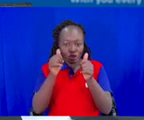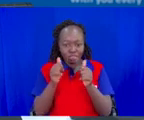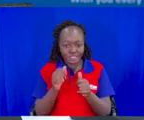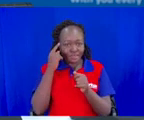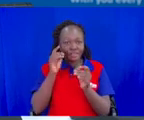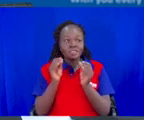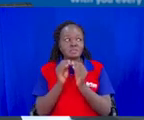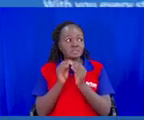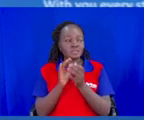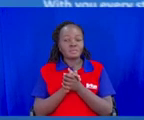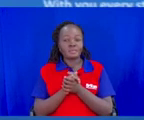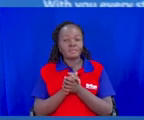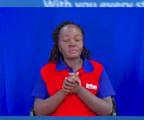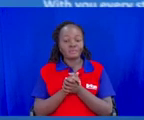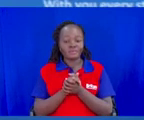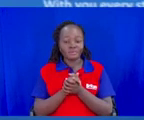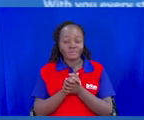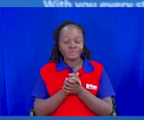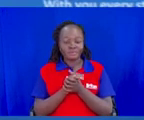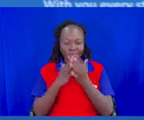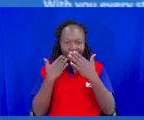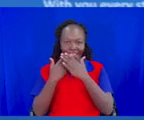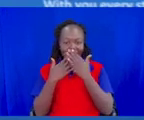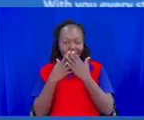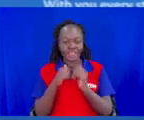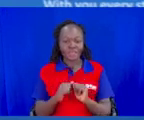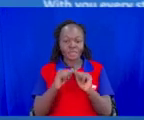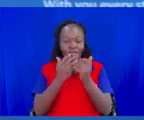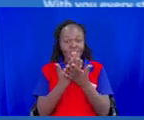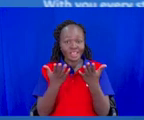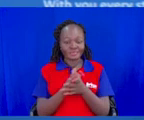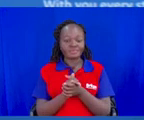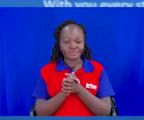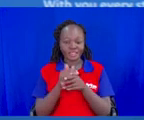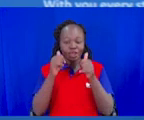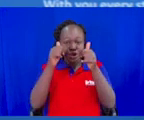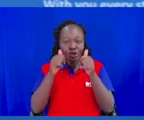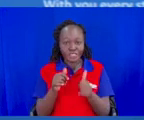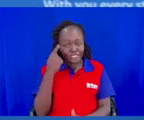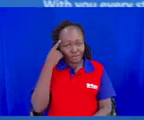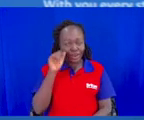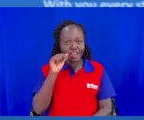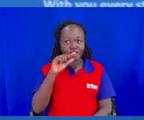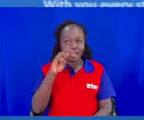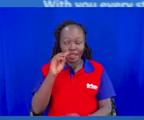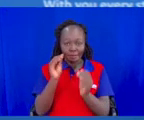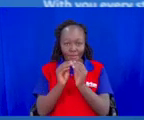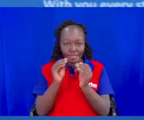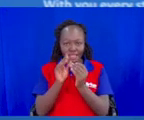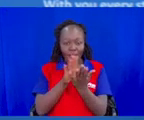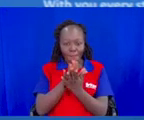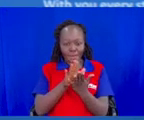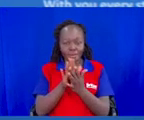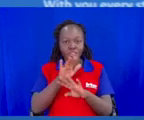meeting. Thank you, Madam Chair. The notice of the annual general meeting was published on